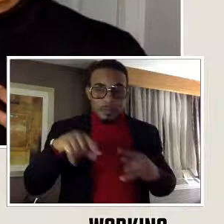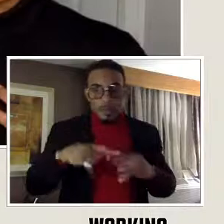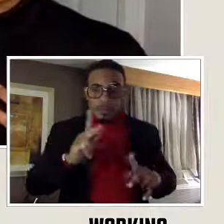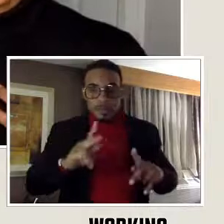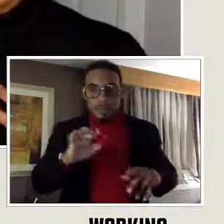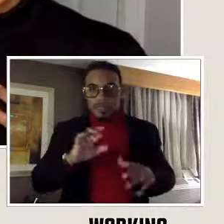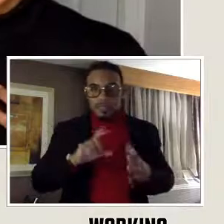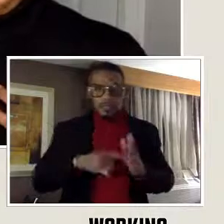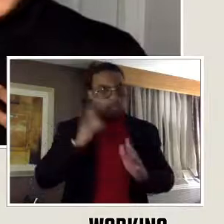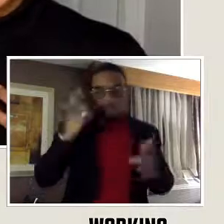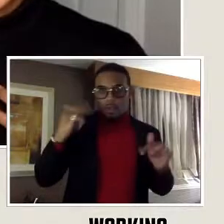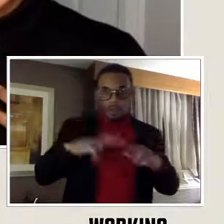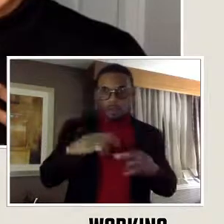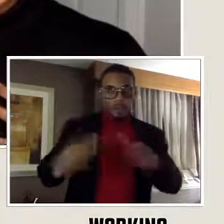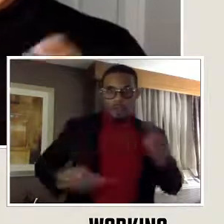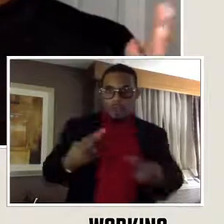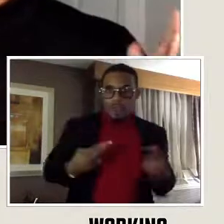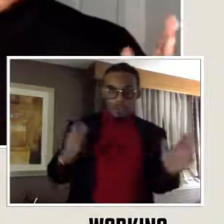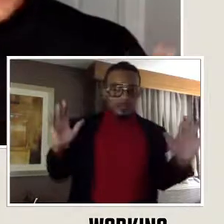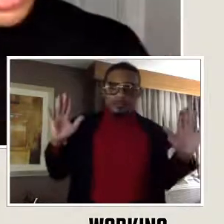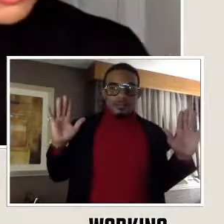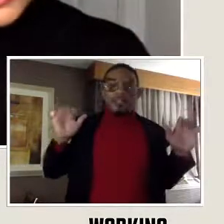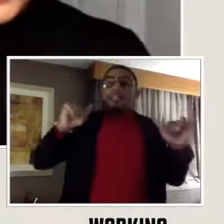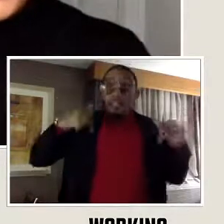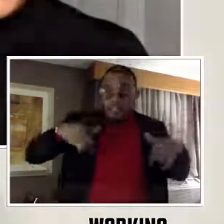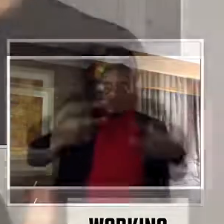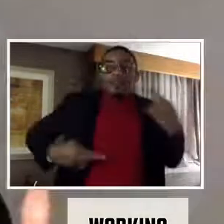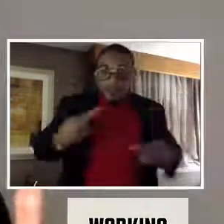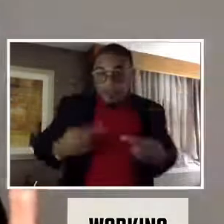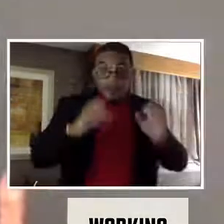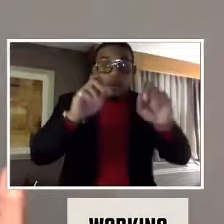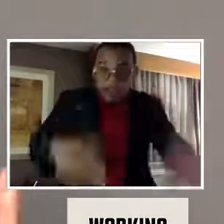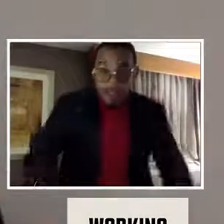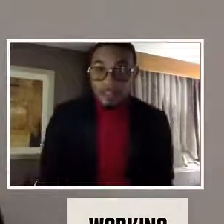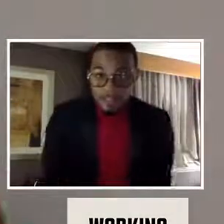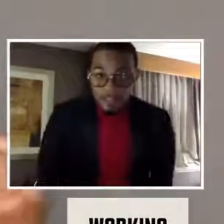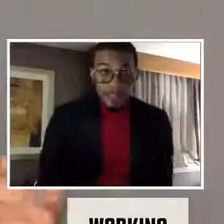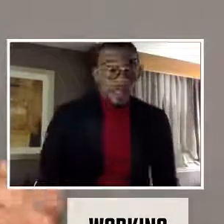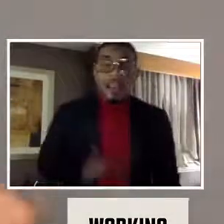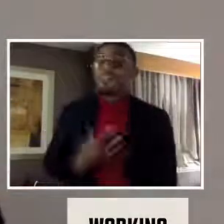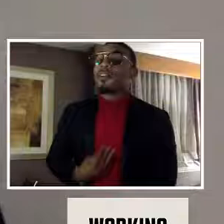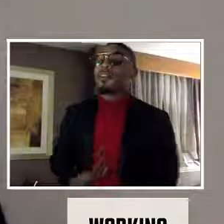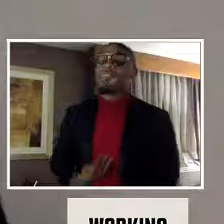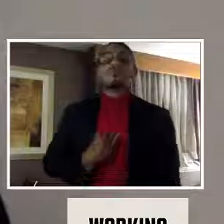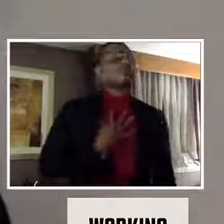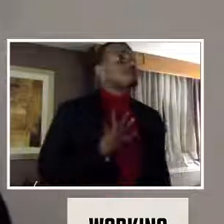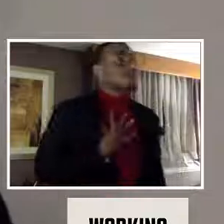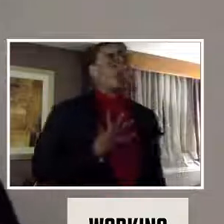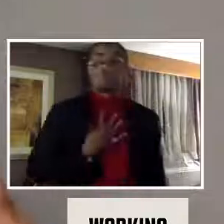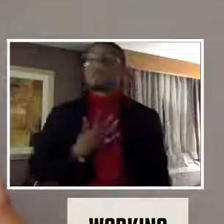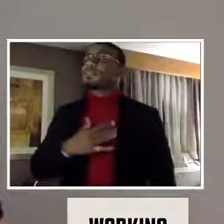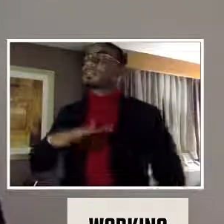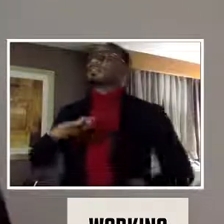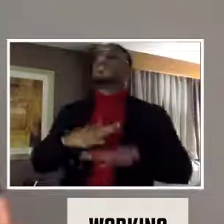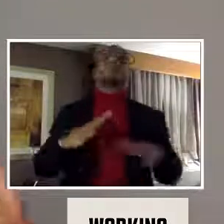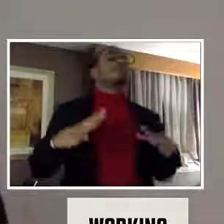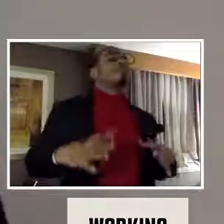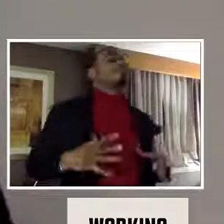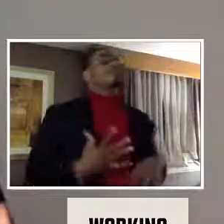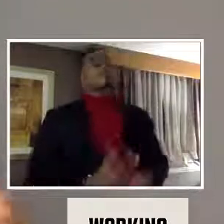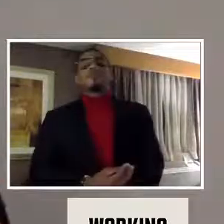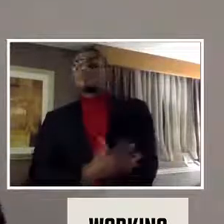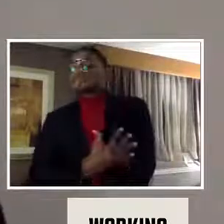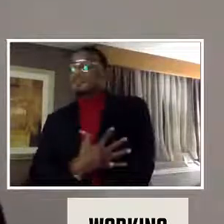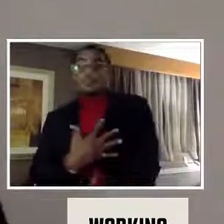People's Charter. You didn't know you were coming to a revival. This was a revival, okay? I feel so fortified, so strengthened,